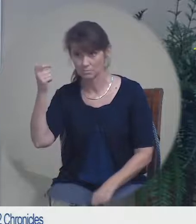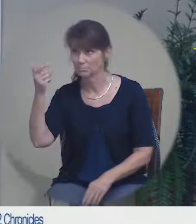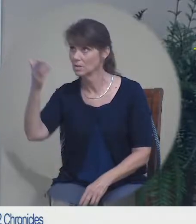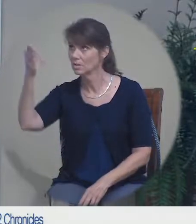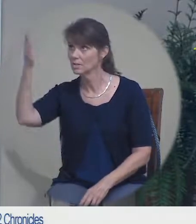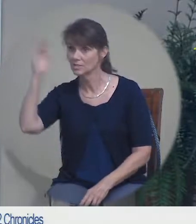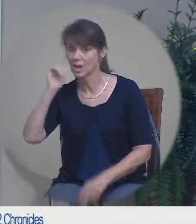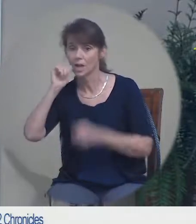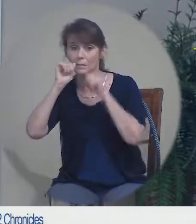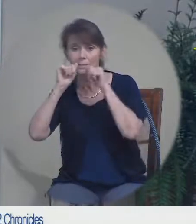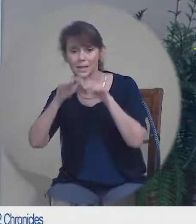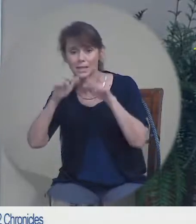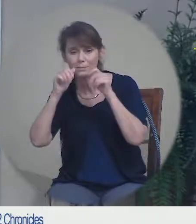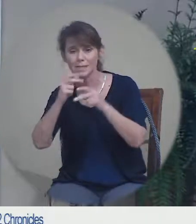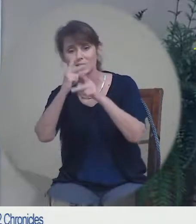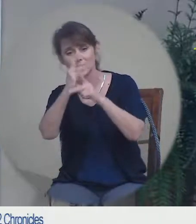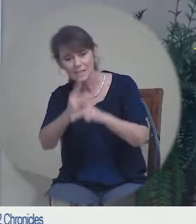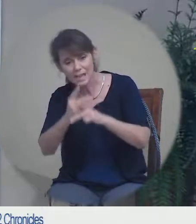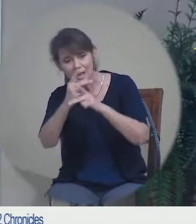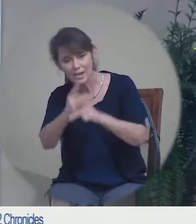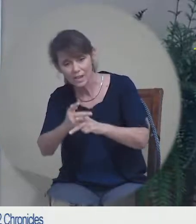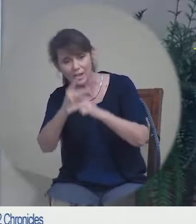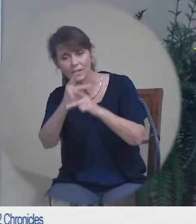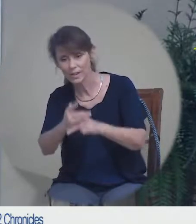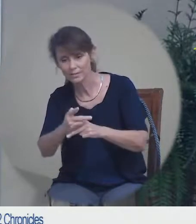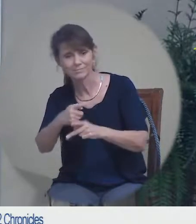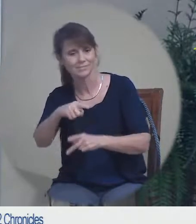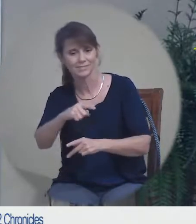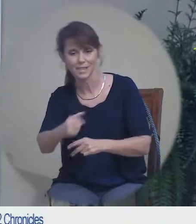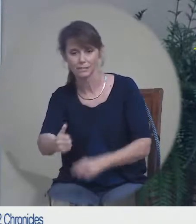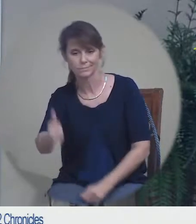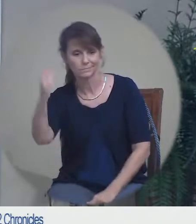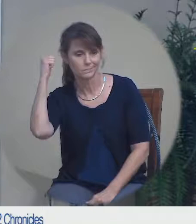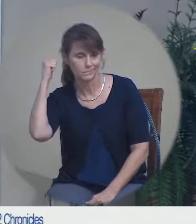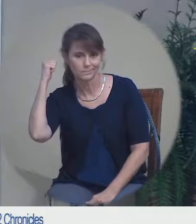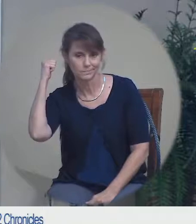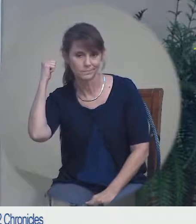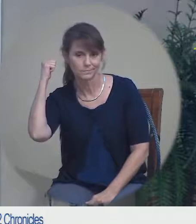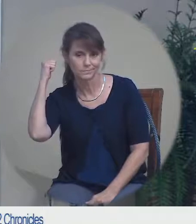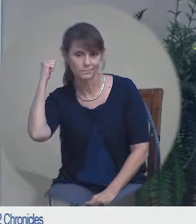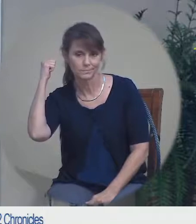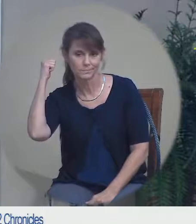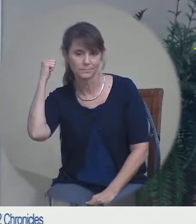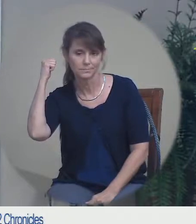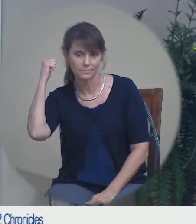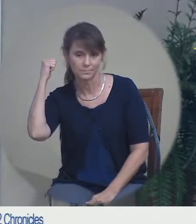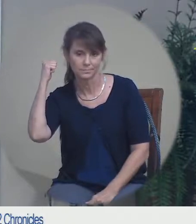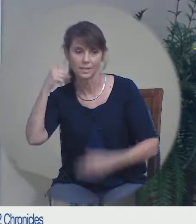God's care to try to draw them back to himself, they refused to be drawn.